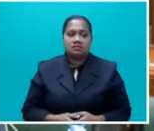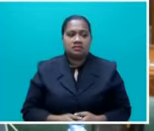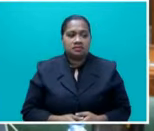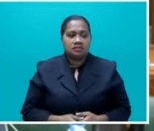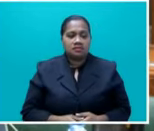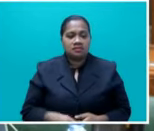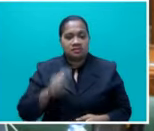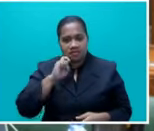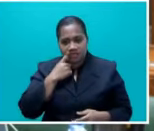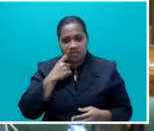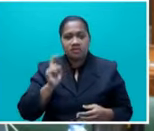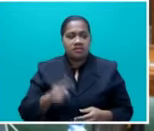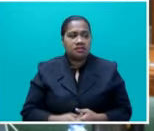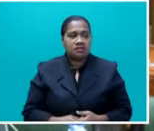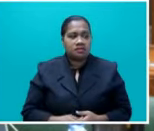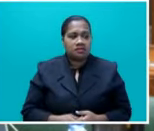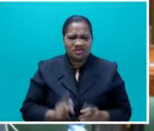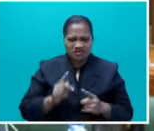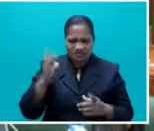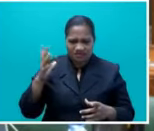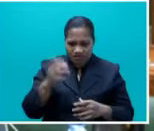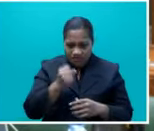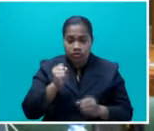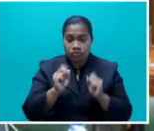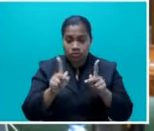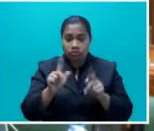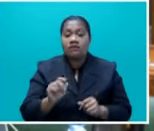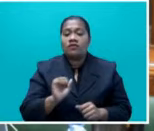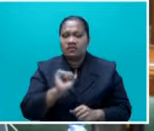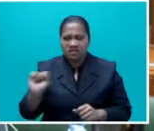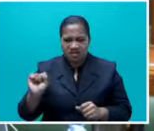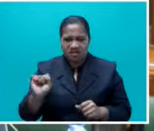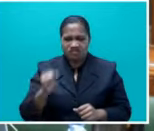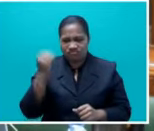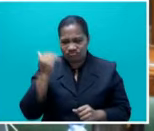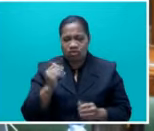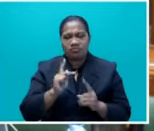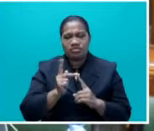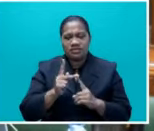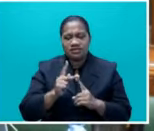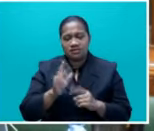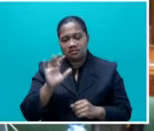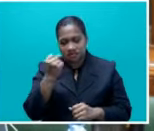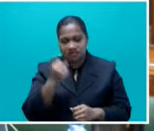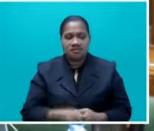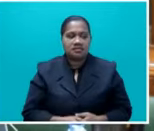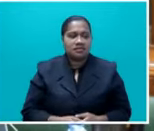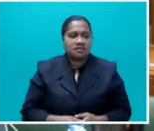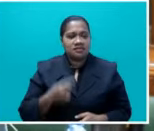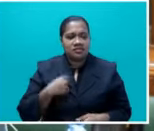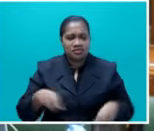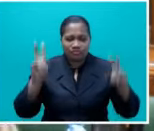do so for their short-term political will and win. May I again quote the words of George